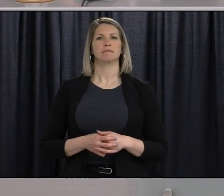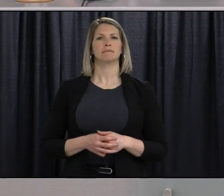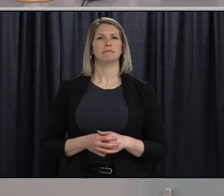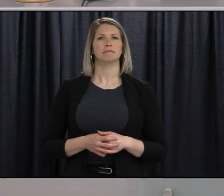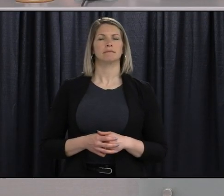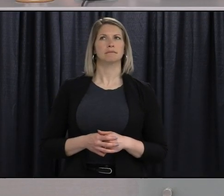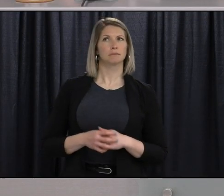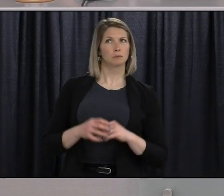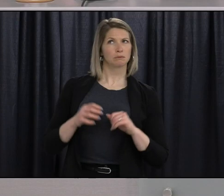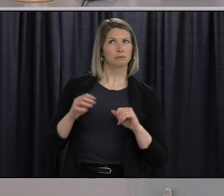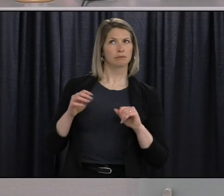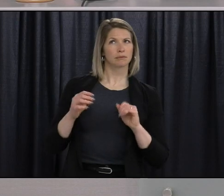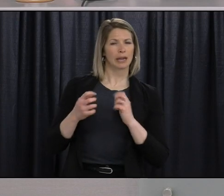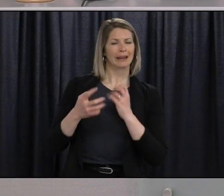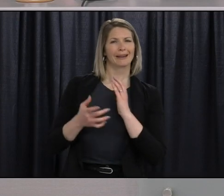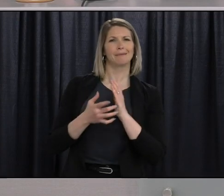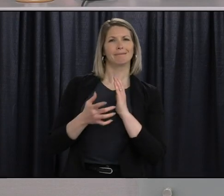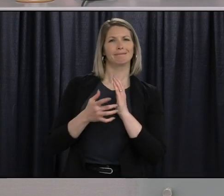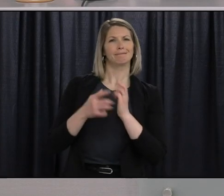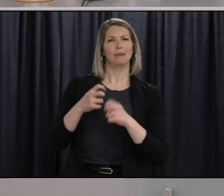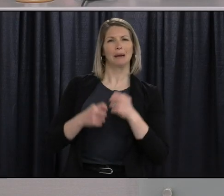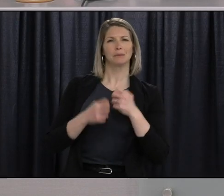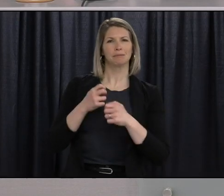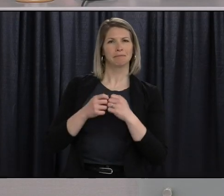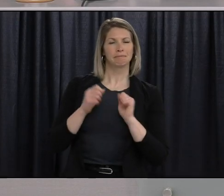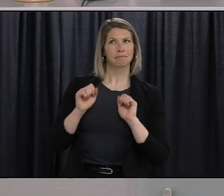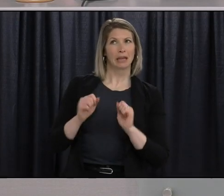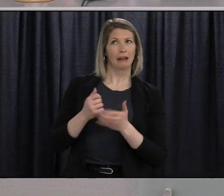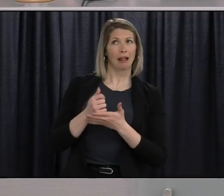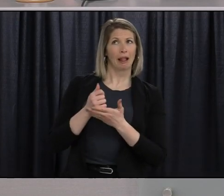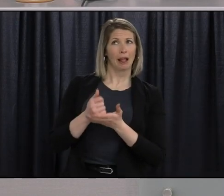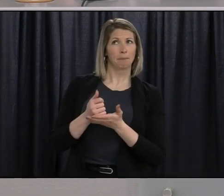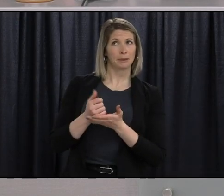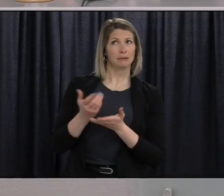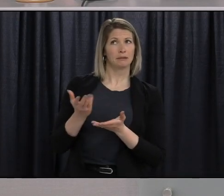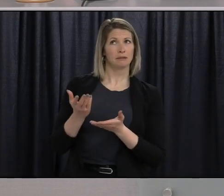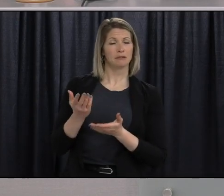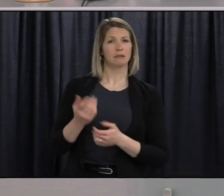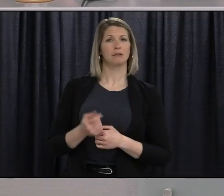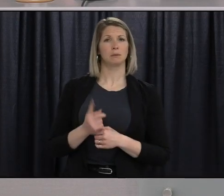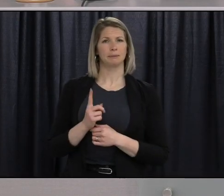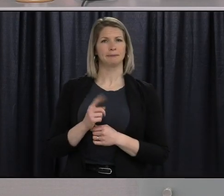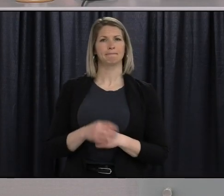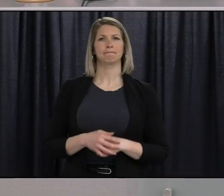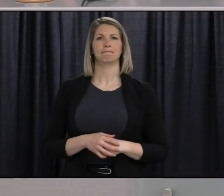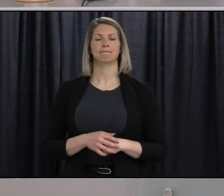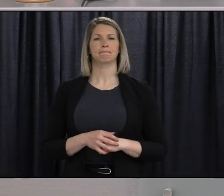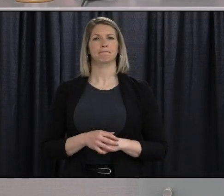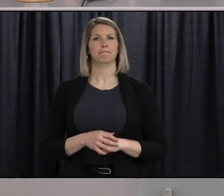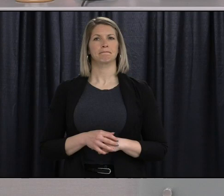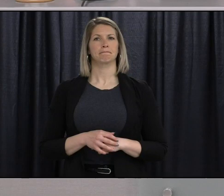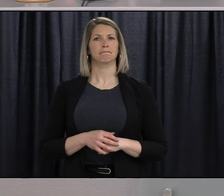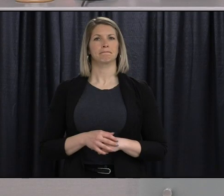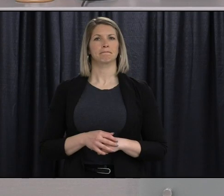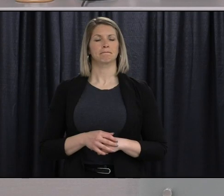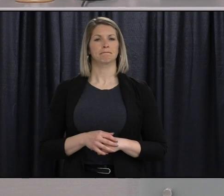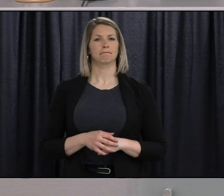Operator, are you able to manually open her line? Yes, one moment. Thank you.